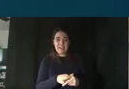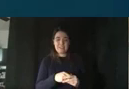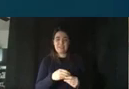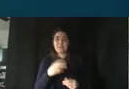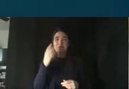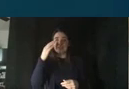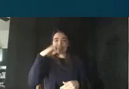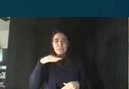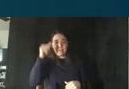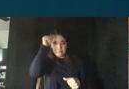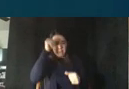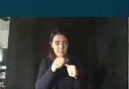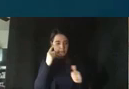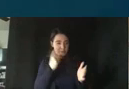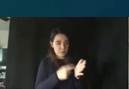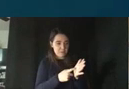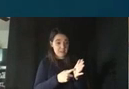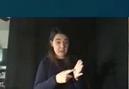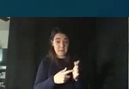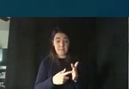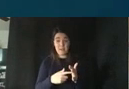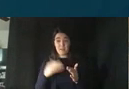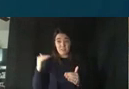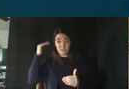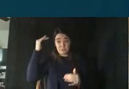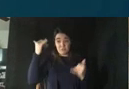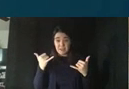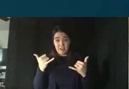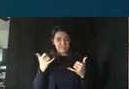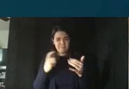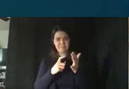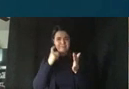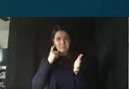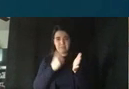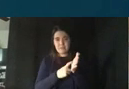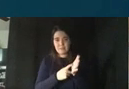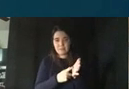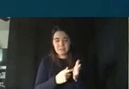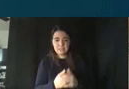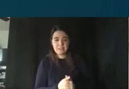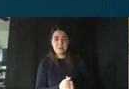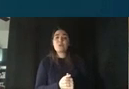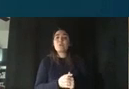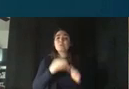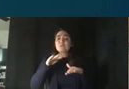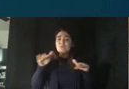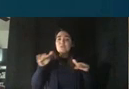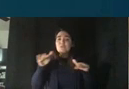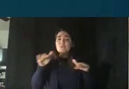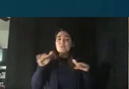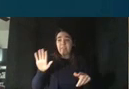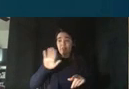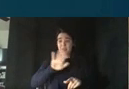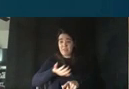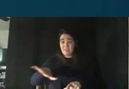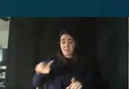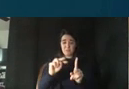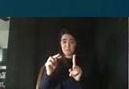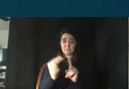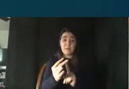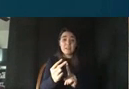it anymore. So children, young writers can give us a perspective that we've completely forgot.